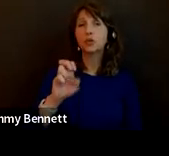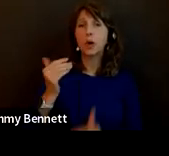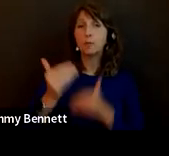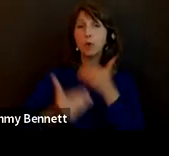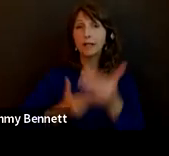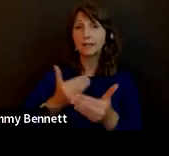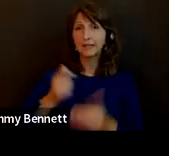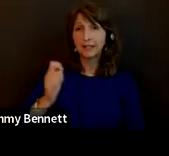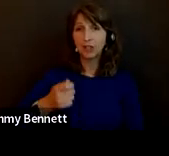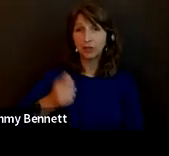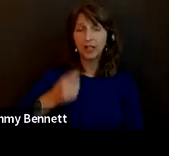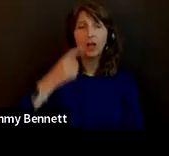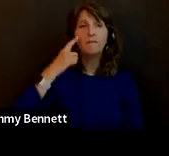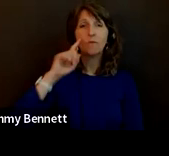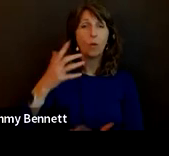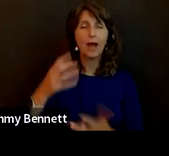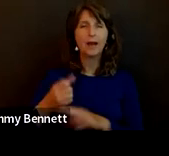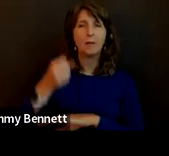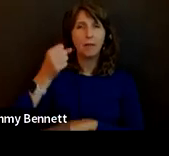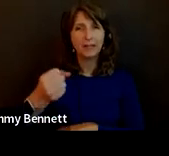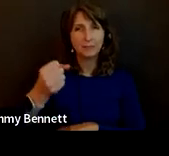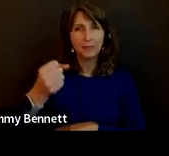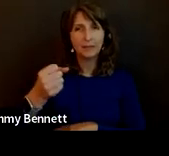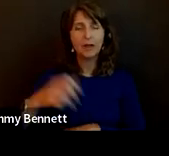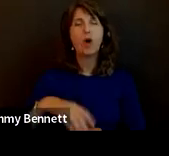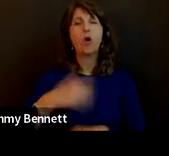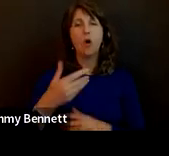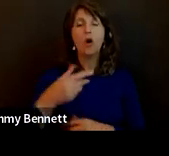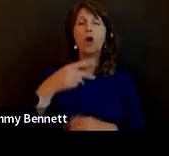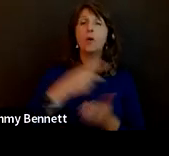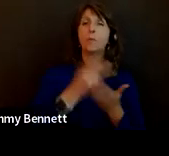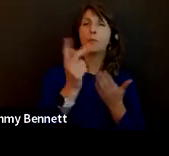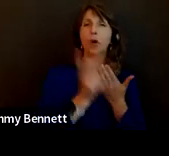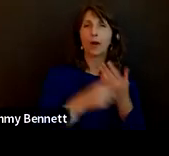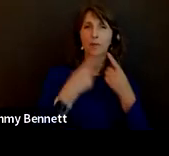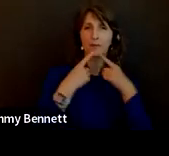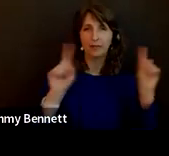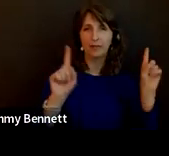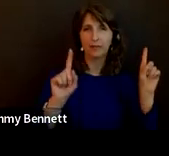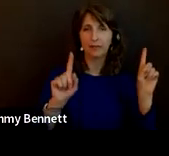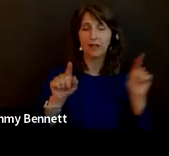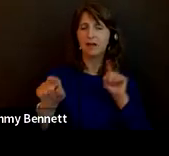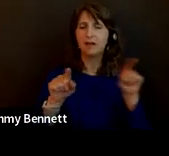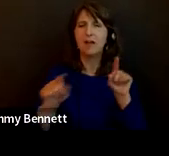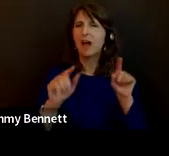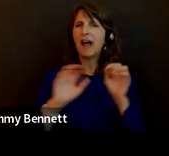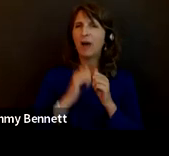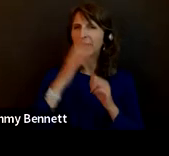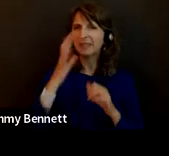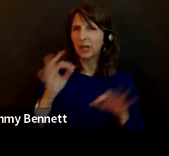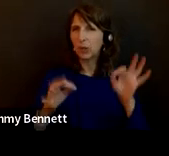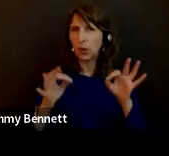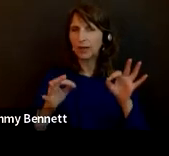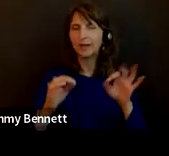and program appropriateness, both of which come after an evaluation process. And three of the main issues within the